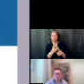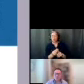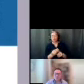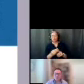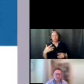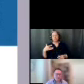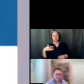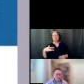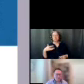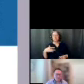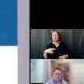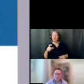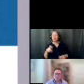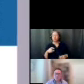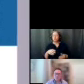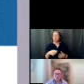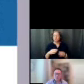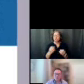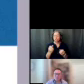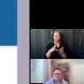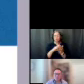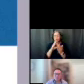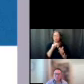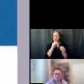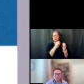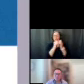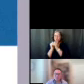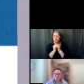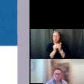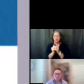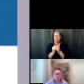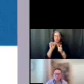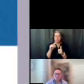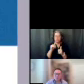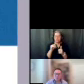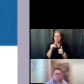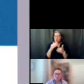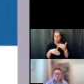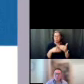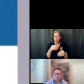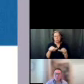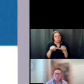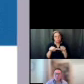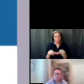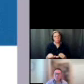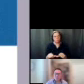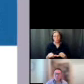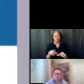introspection and co-learning, and it's an ongoing process. And introspection can